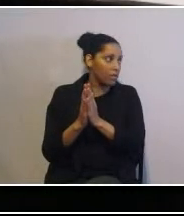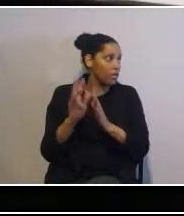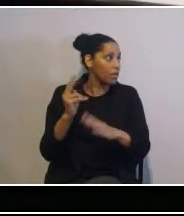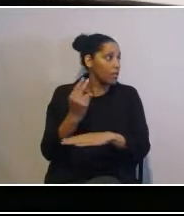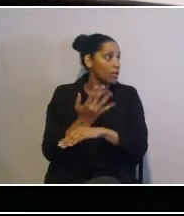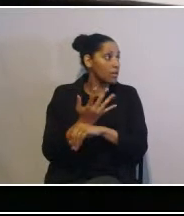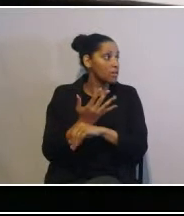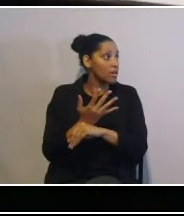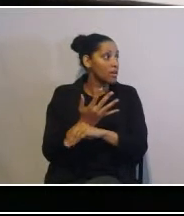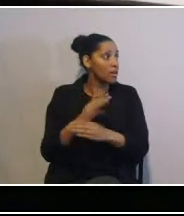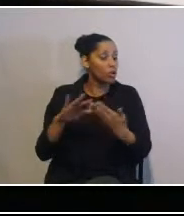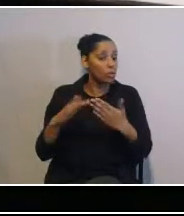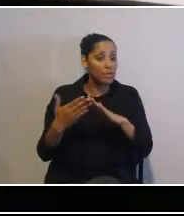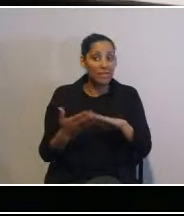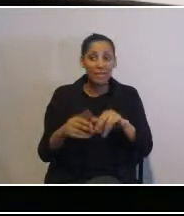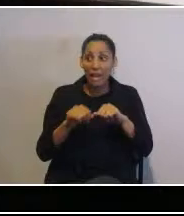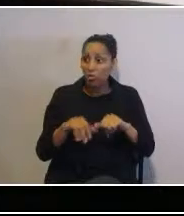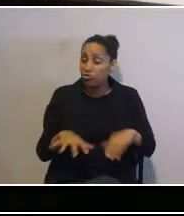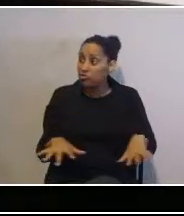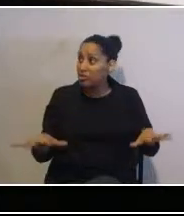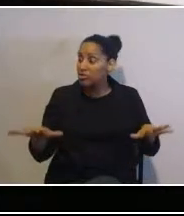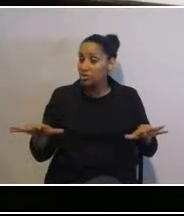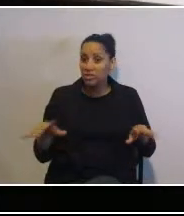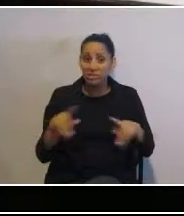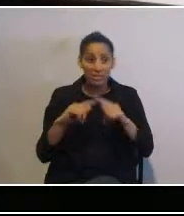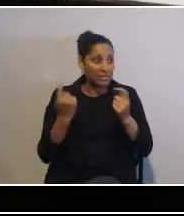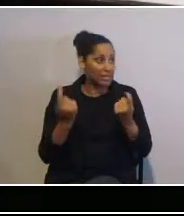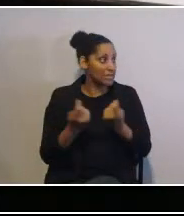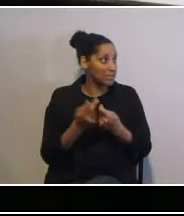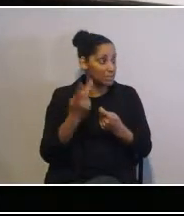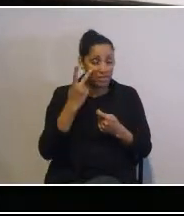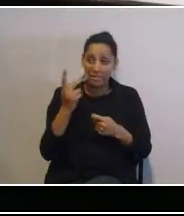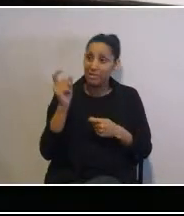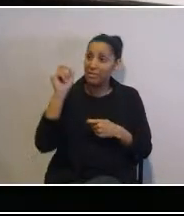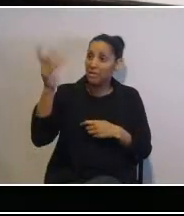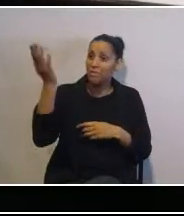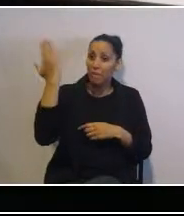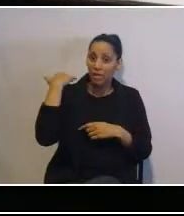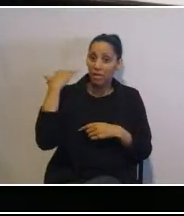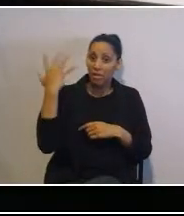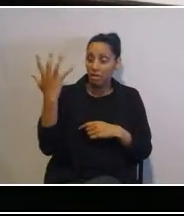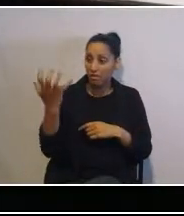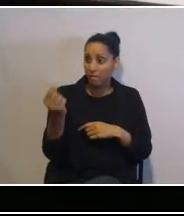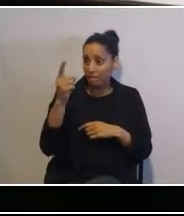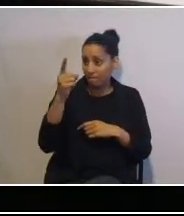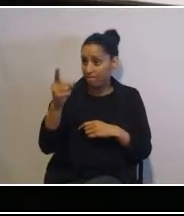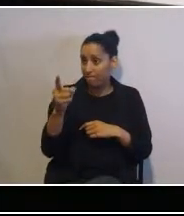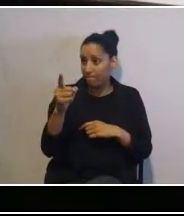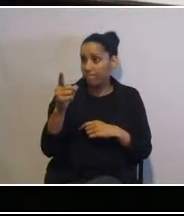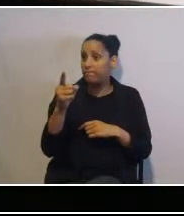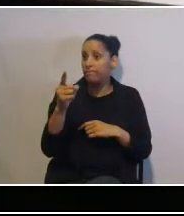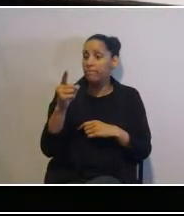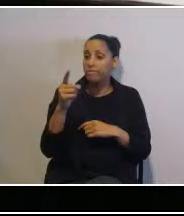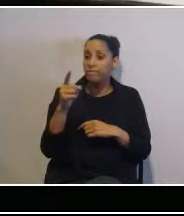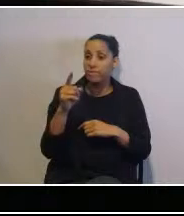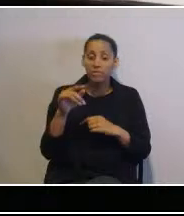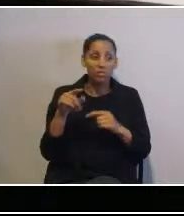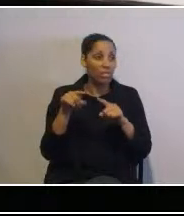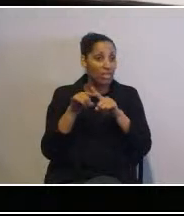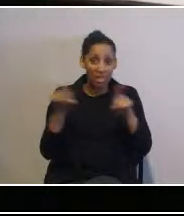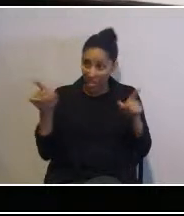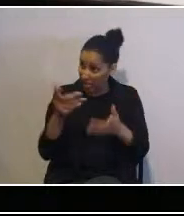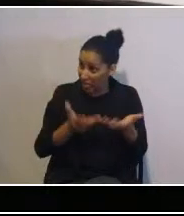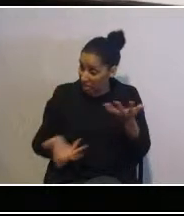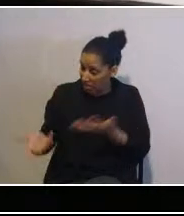community outreach team, I think they have seen them at the back there of we and them, if they engage,